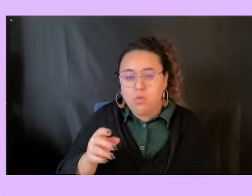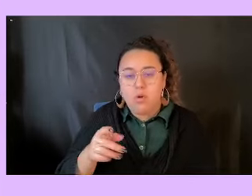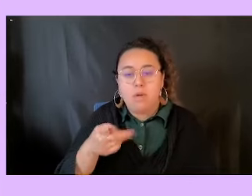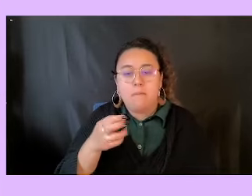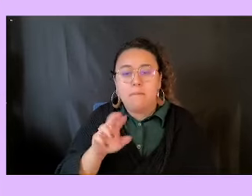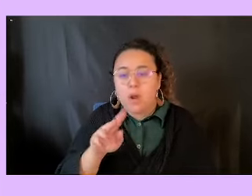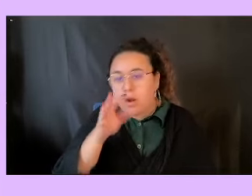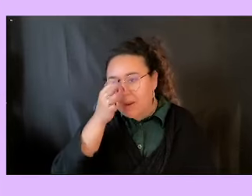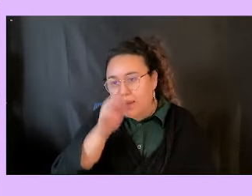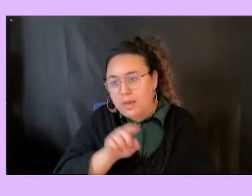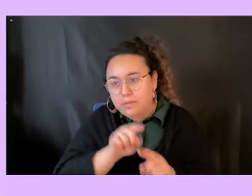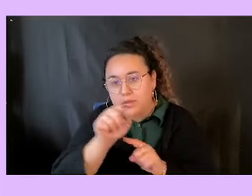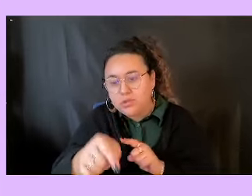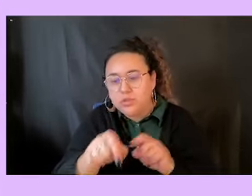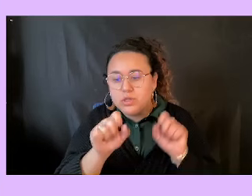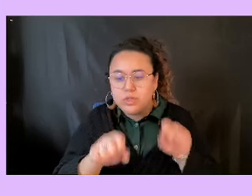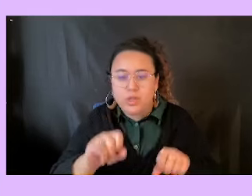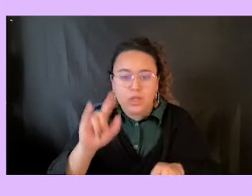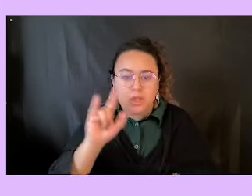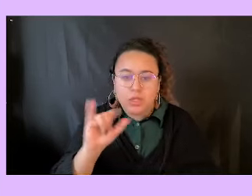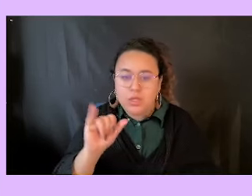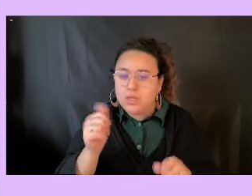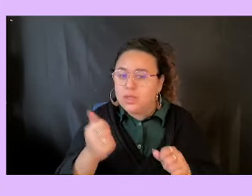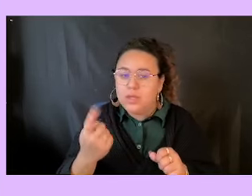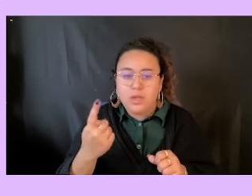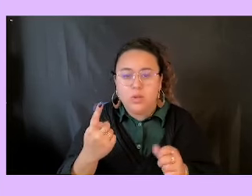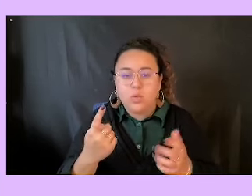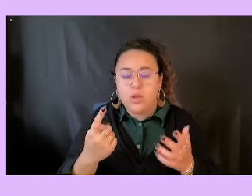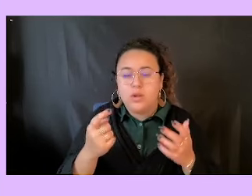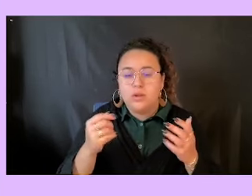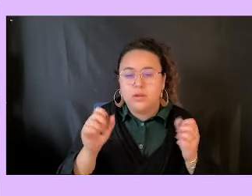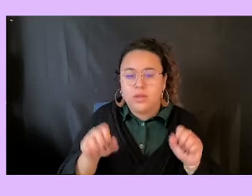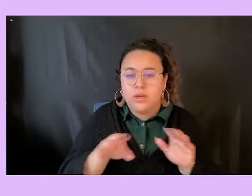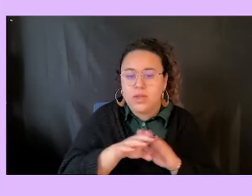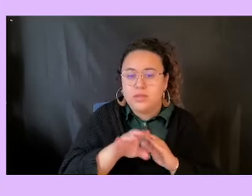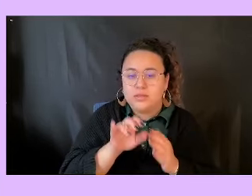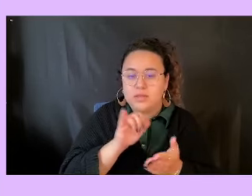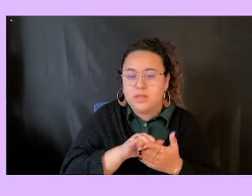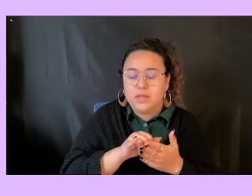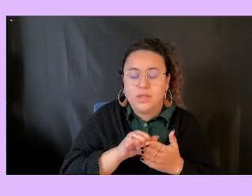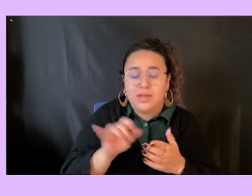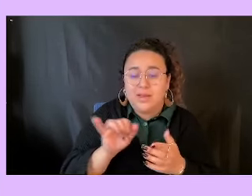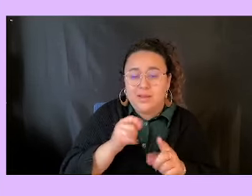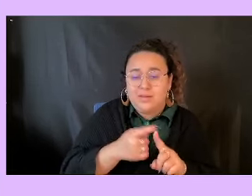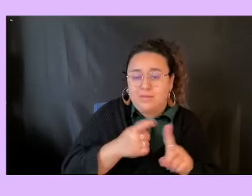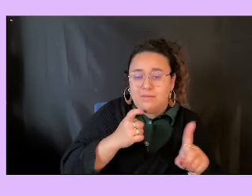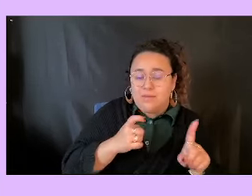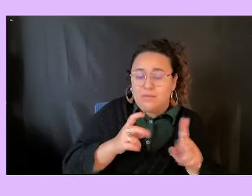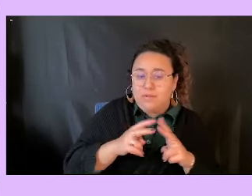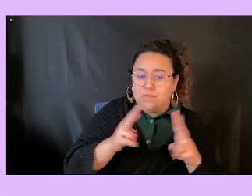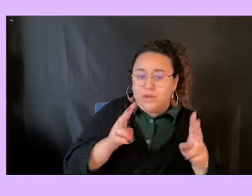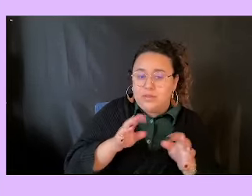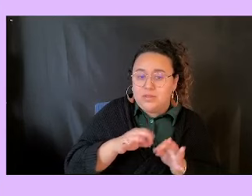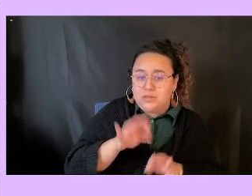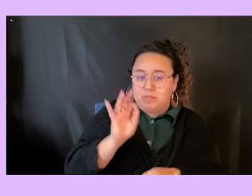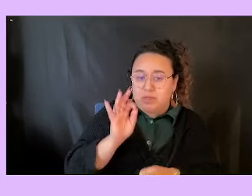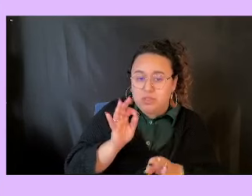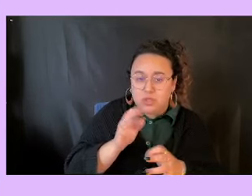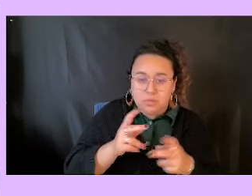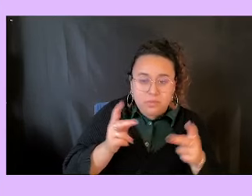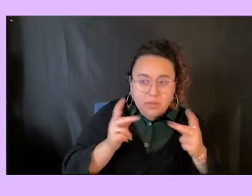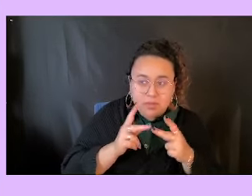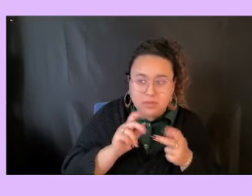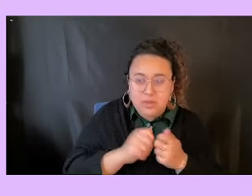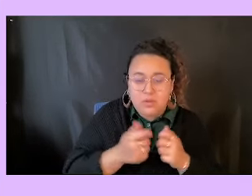be, and anyone can have access to that. And from a very spiritual standpoint, how these